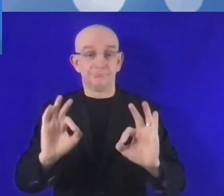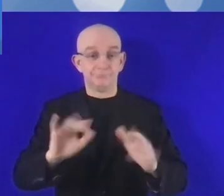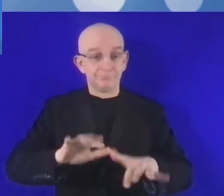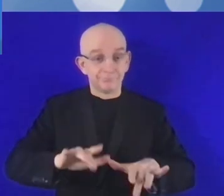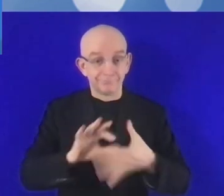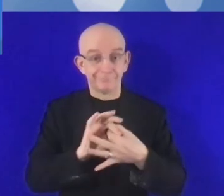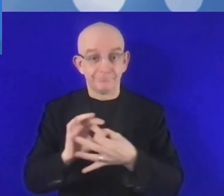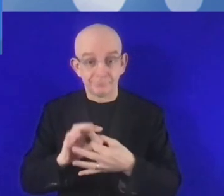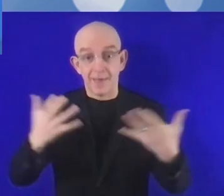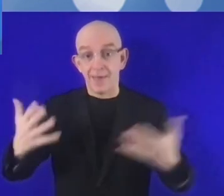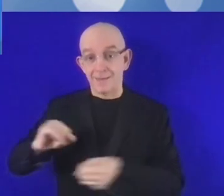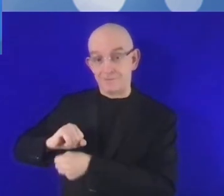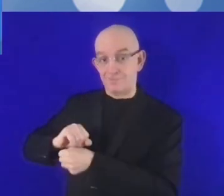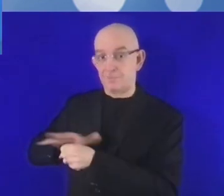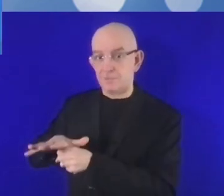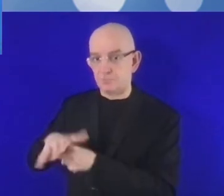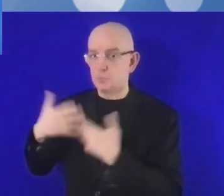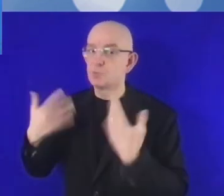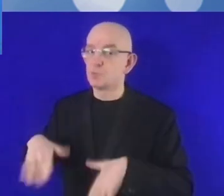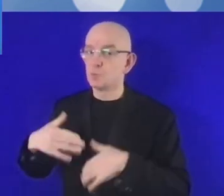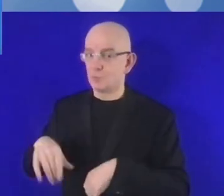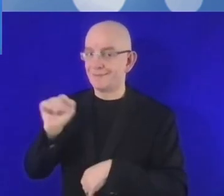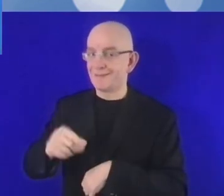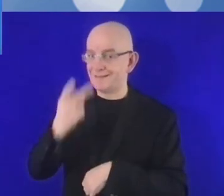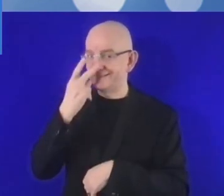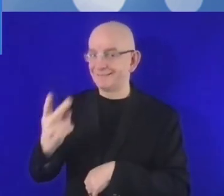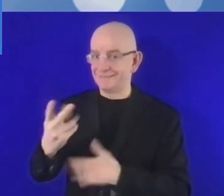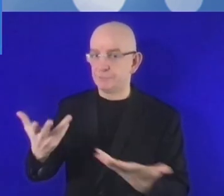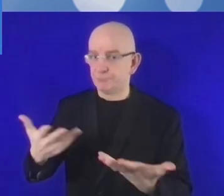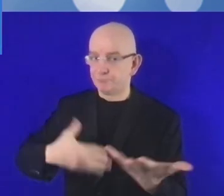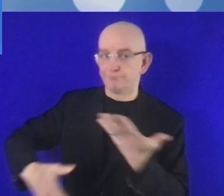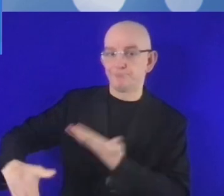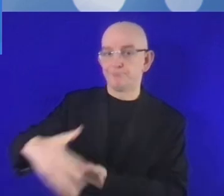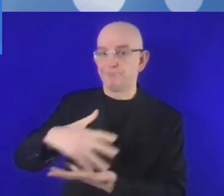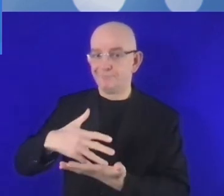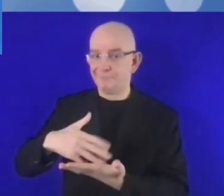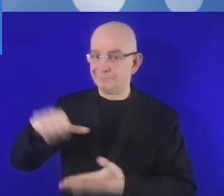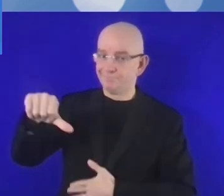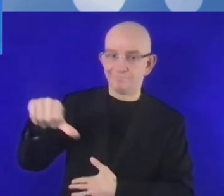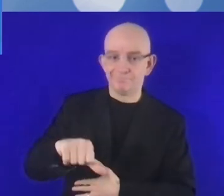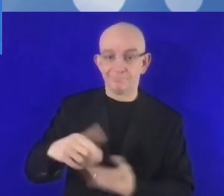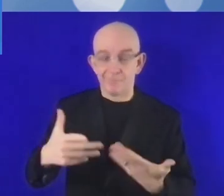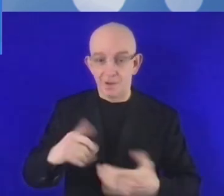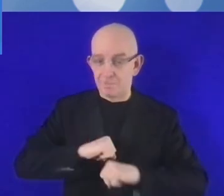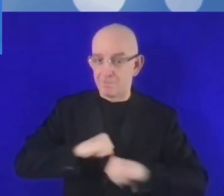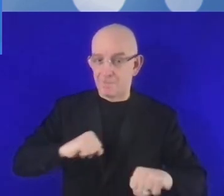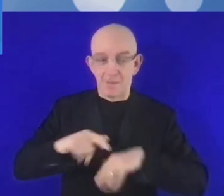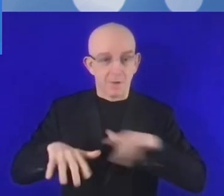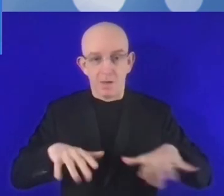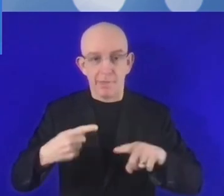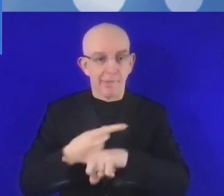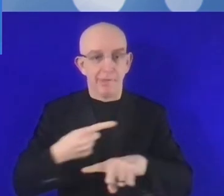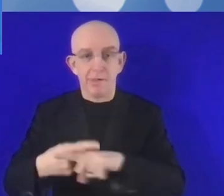of misinformation, the manipulation of people's behavior, and more. We can only address these challenges united